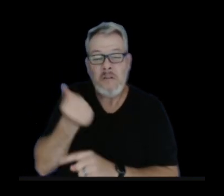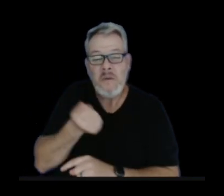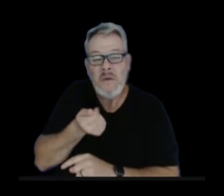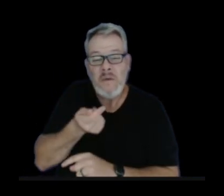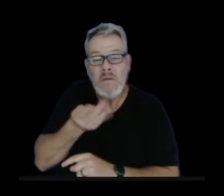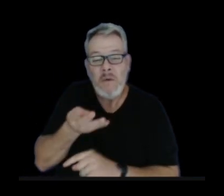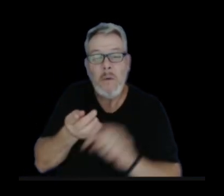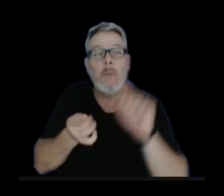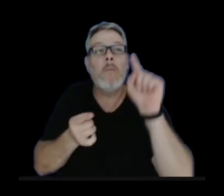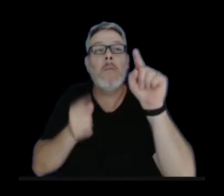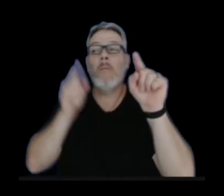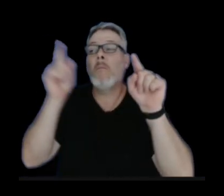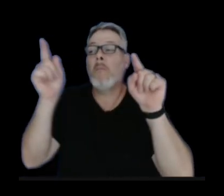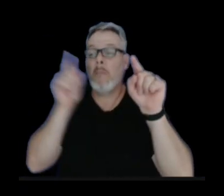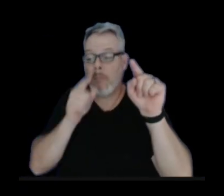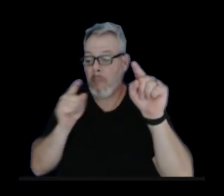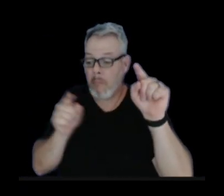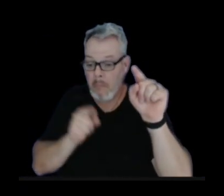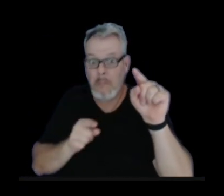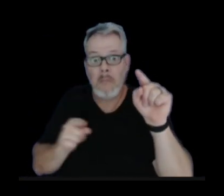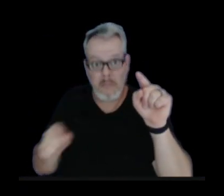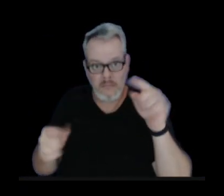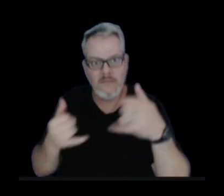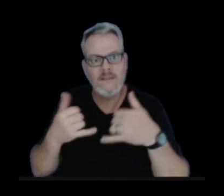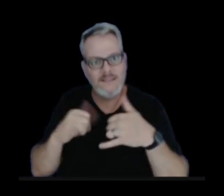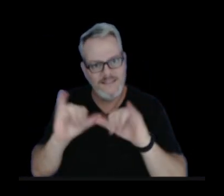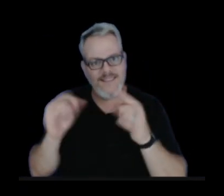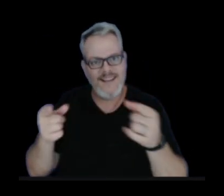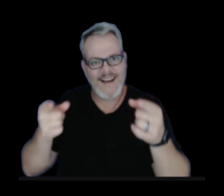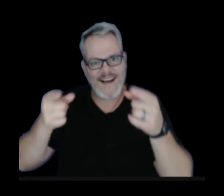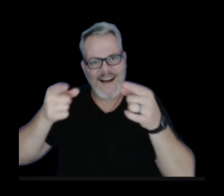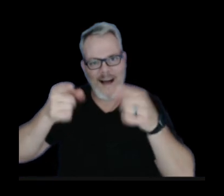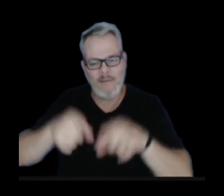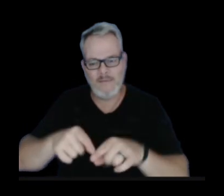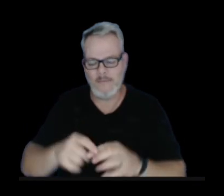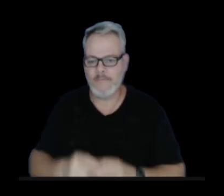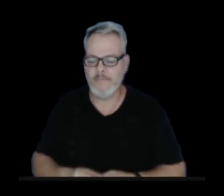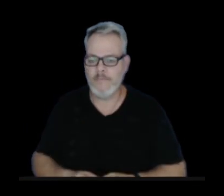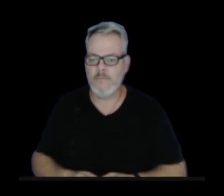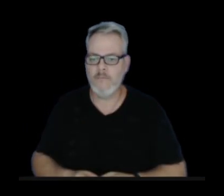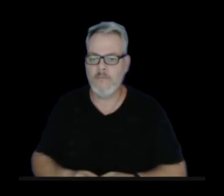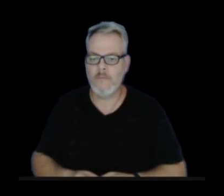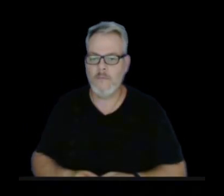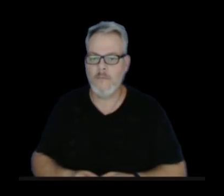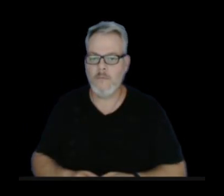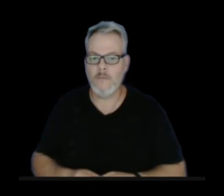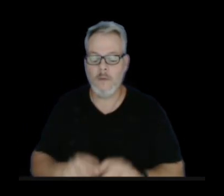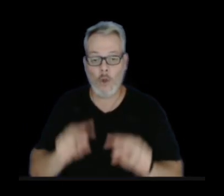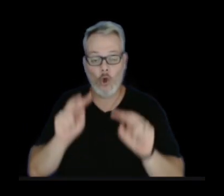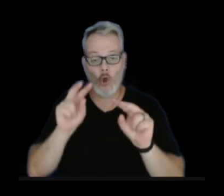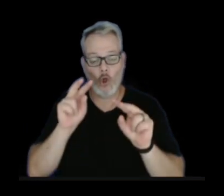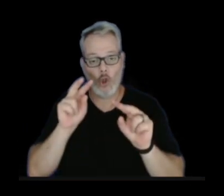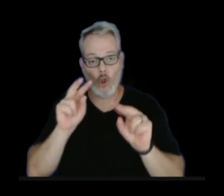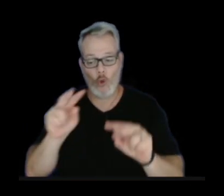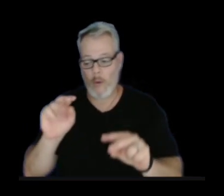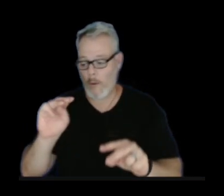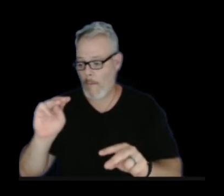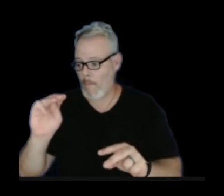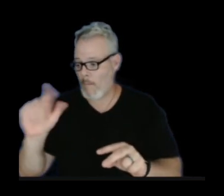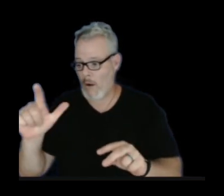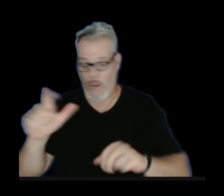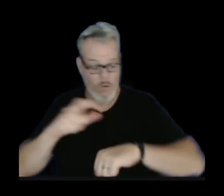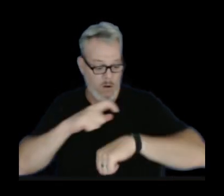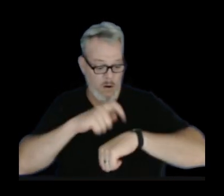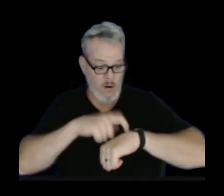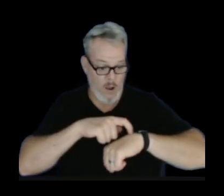rate around the summit area. Looking at the time and depth over the last month of Mauna Loa, you can